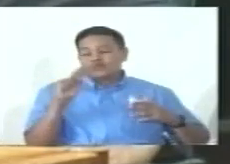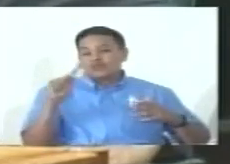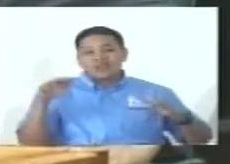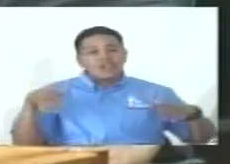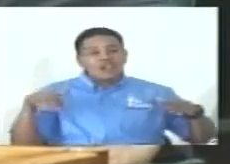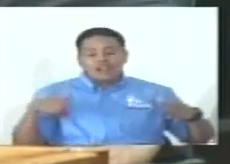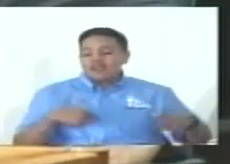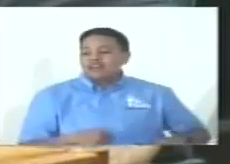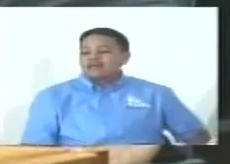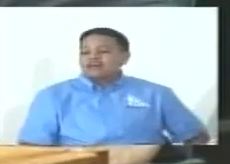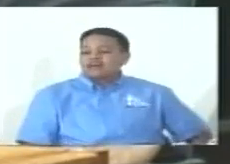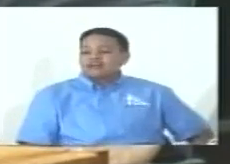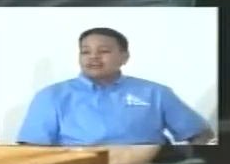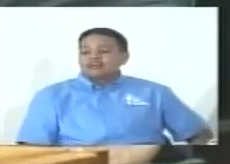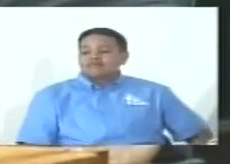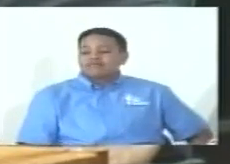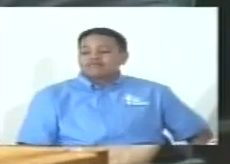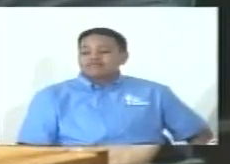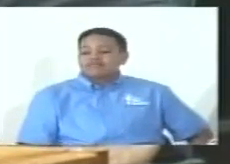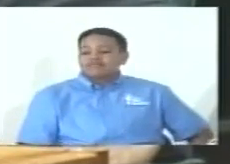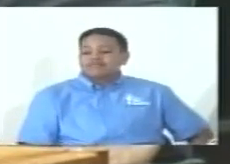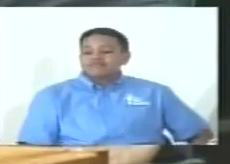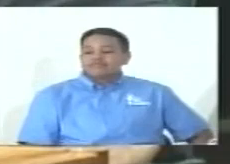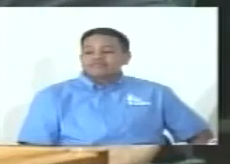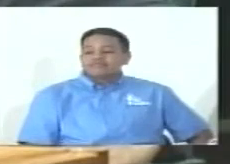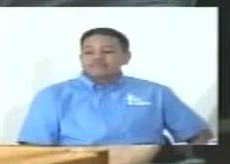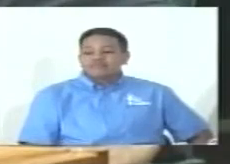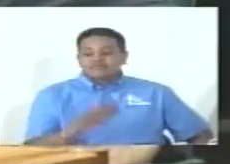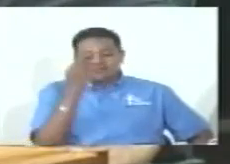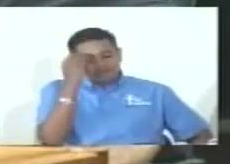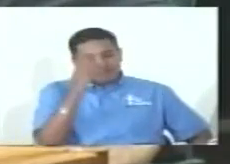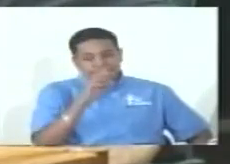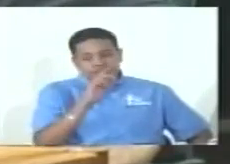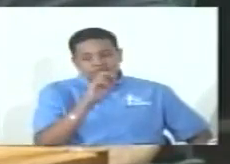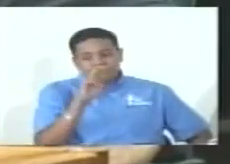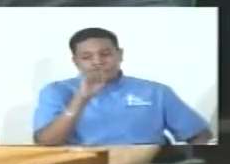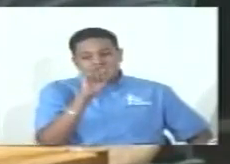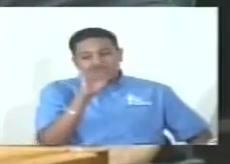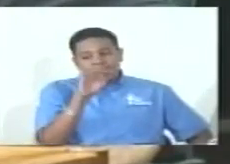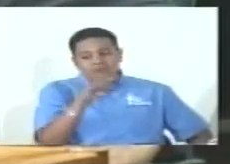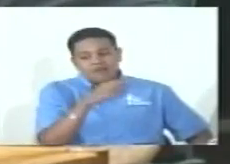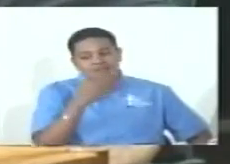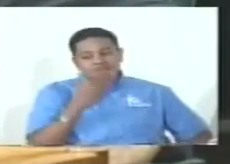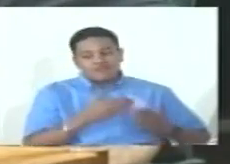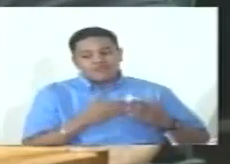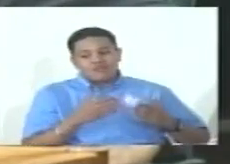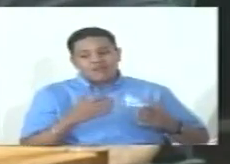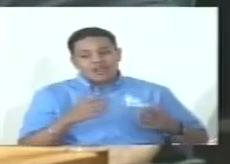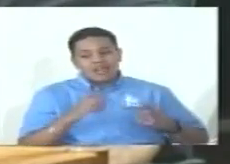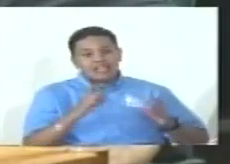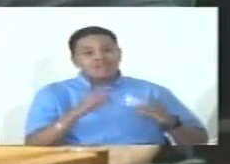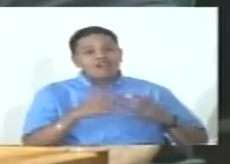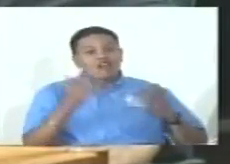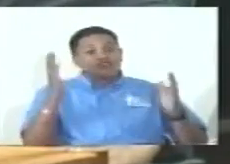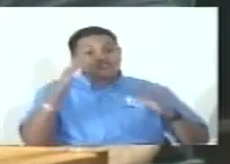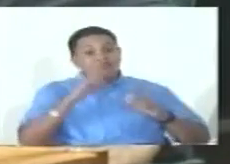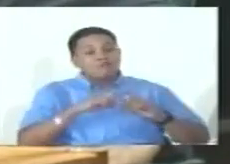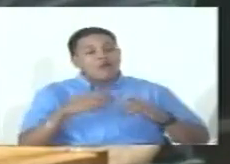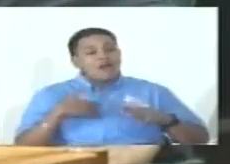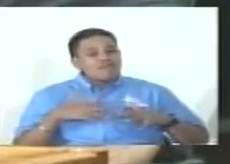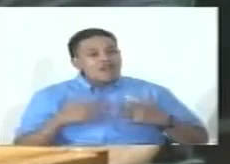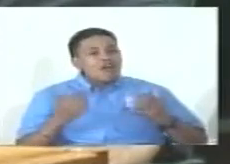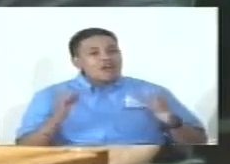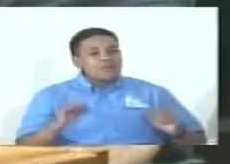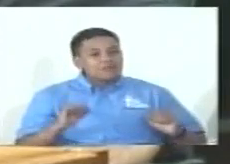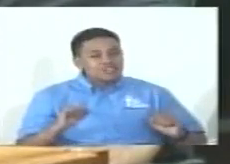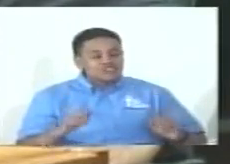But she said to Dr. Galimore at the time, you know, yeah, this young one have a lot of potential. Give too much trouble, but have a lot of potential.